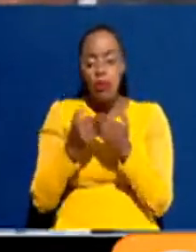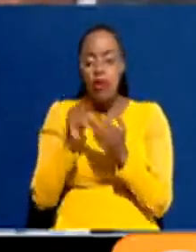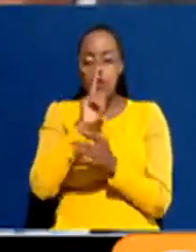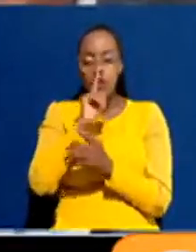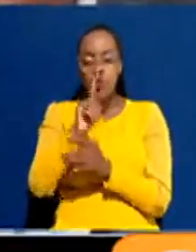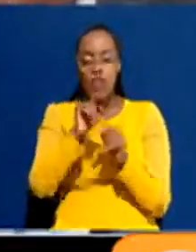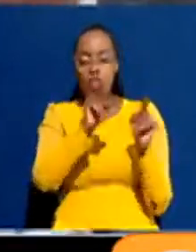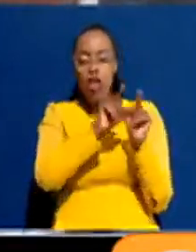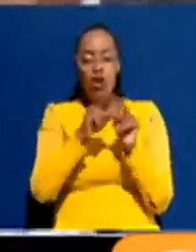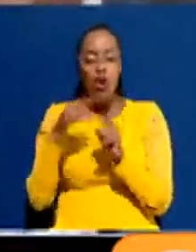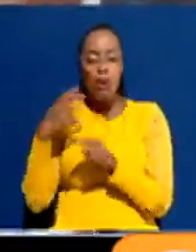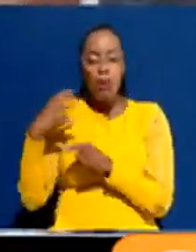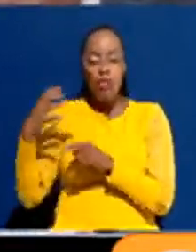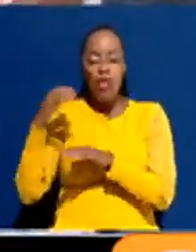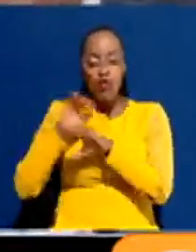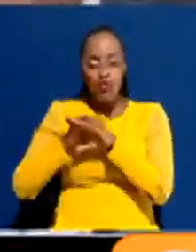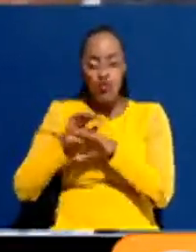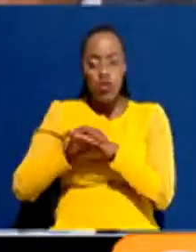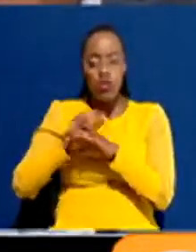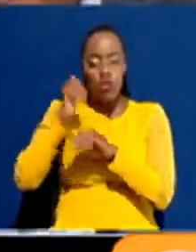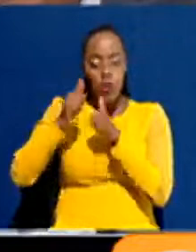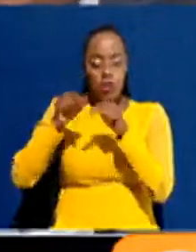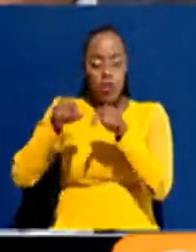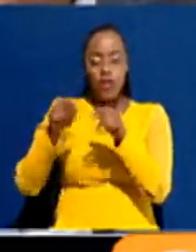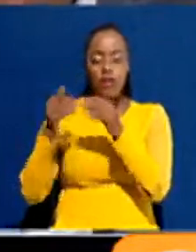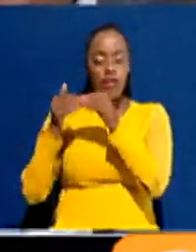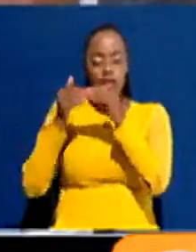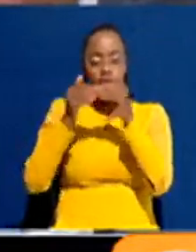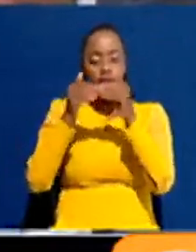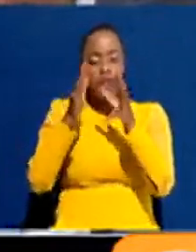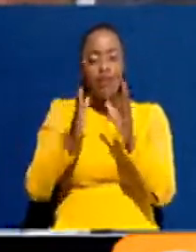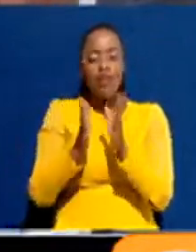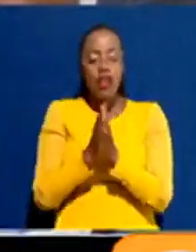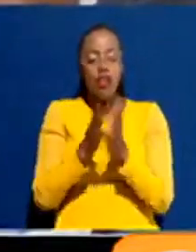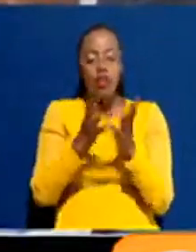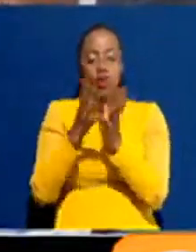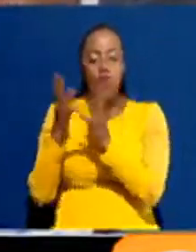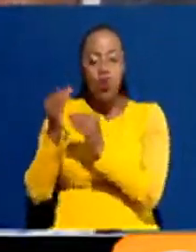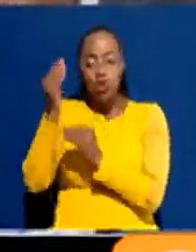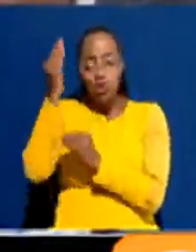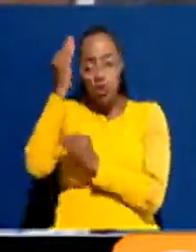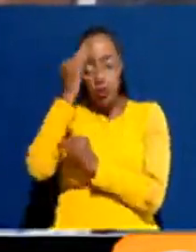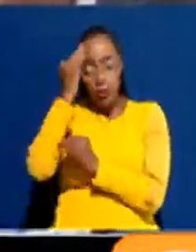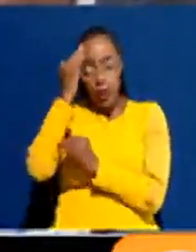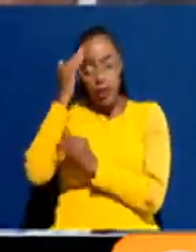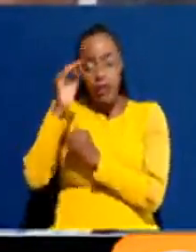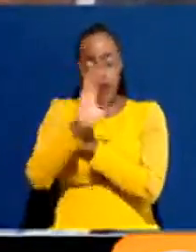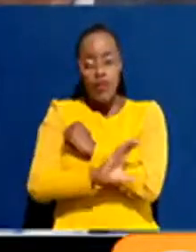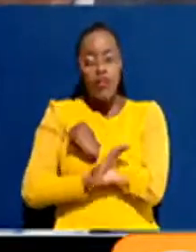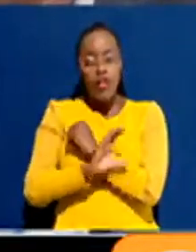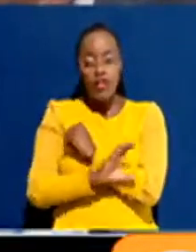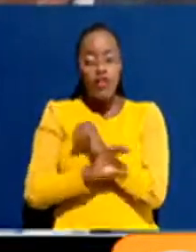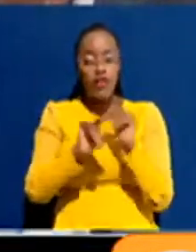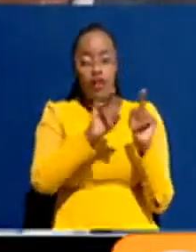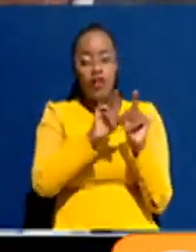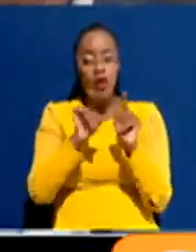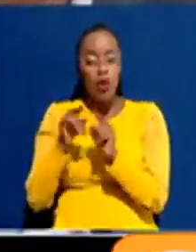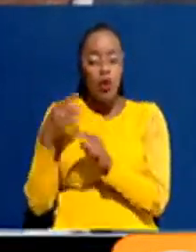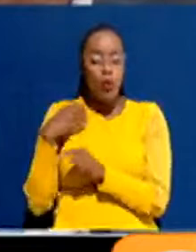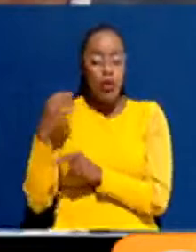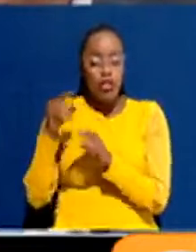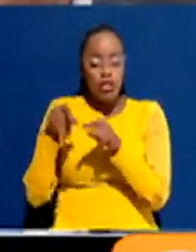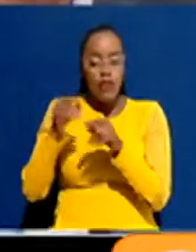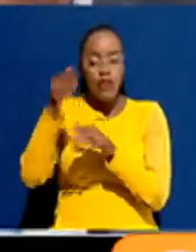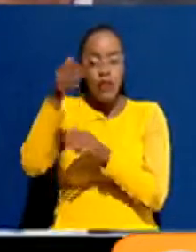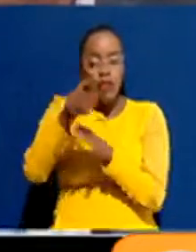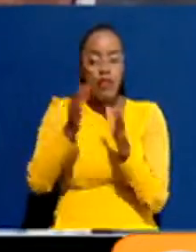the Commonwealth is good, of which he is the head, and he is going out there to remind countries in the Commonwealth that he is